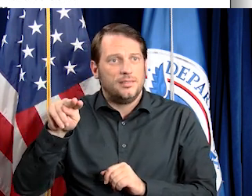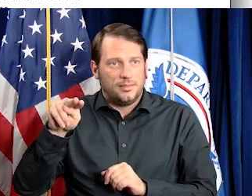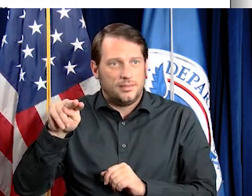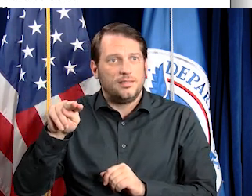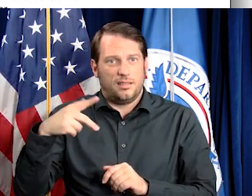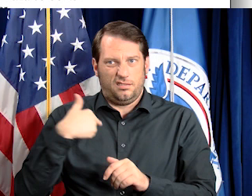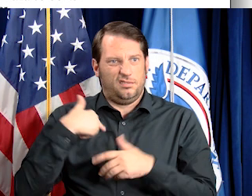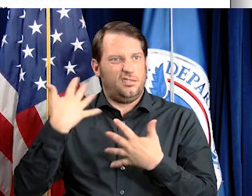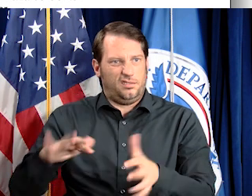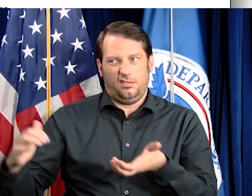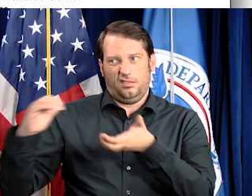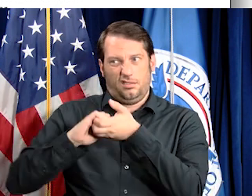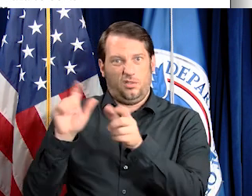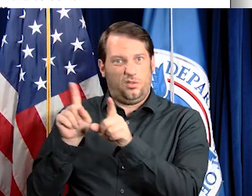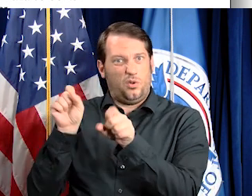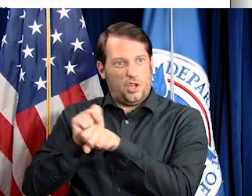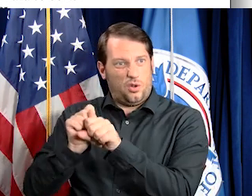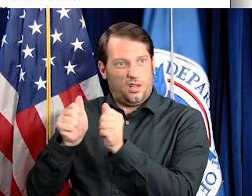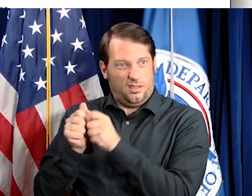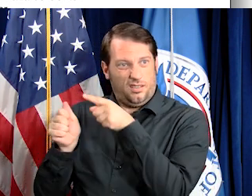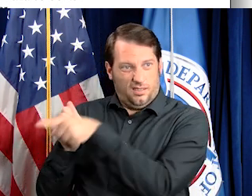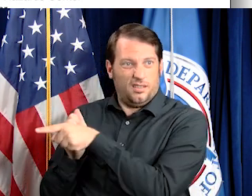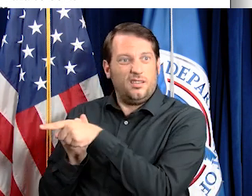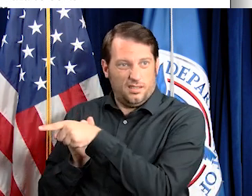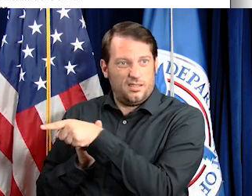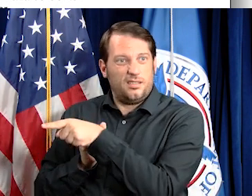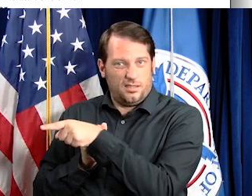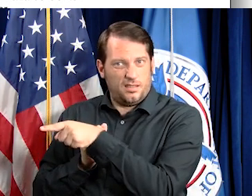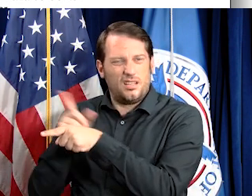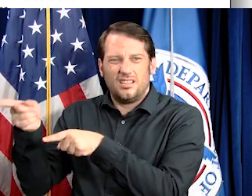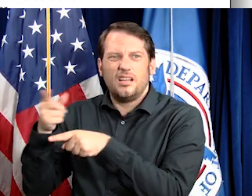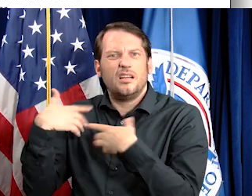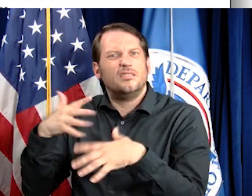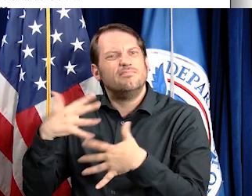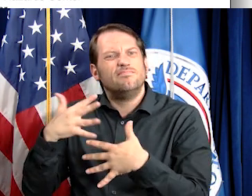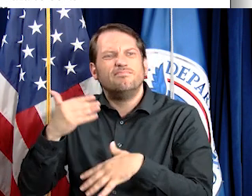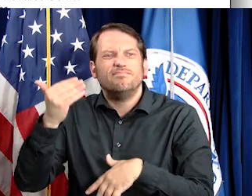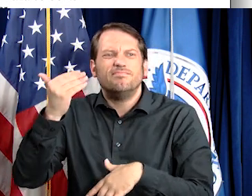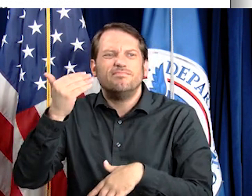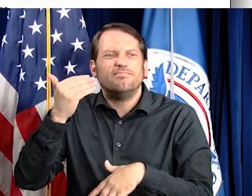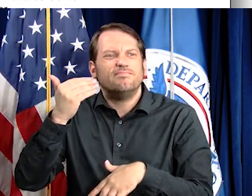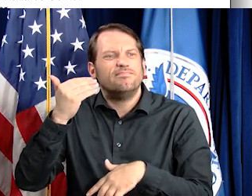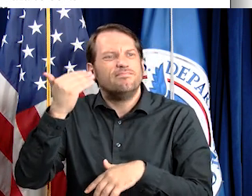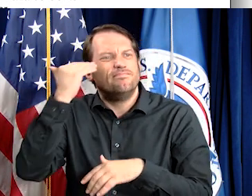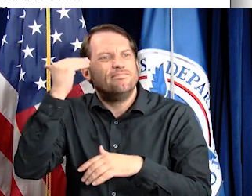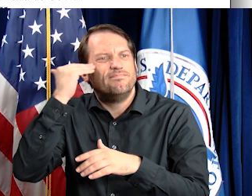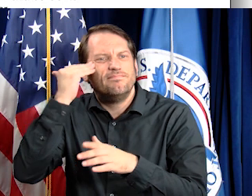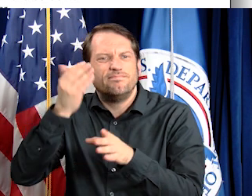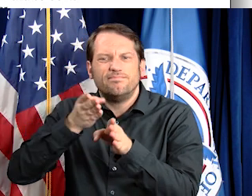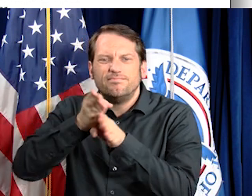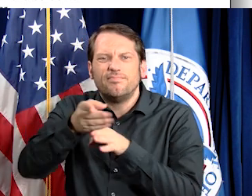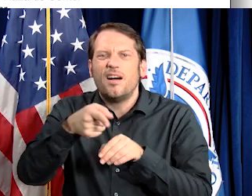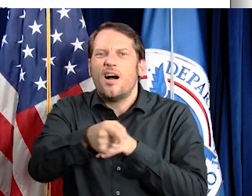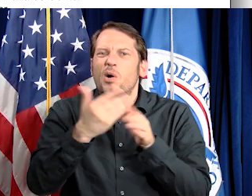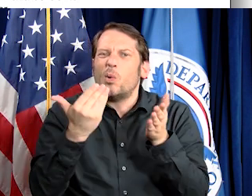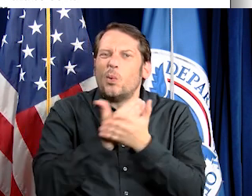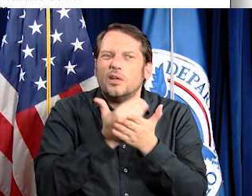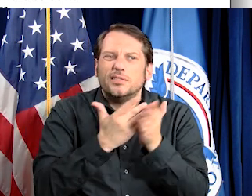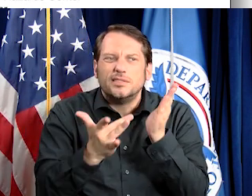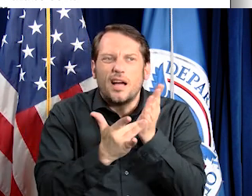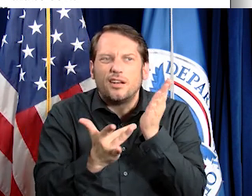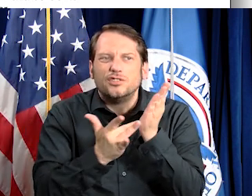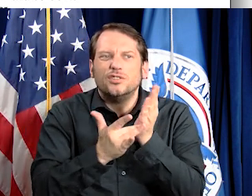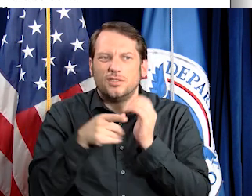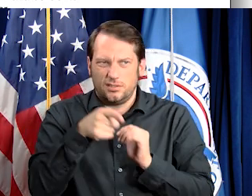in how she really had the forward thinking in seeing how emerging technologies were going to be used in crises back